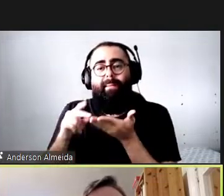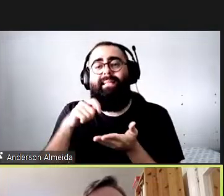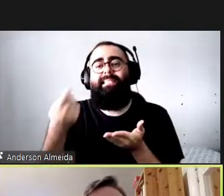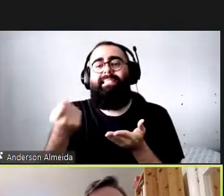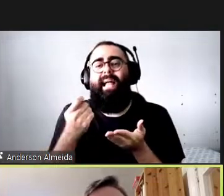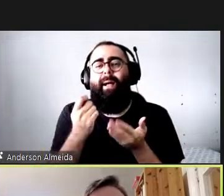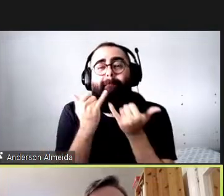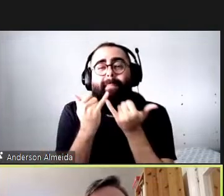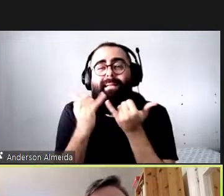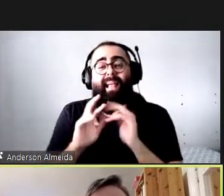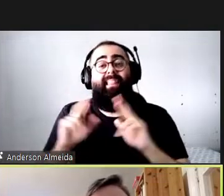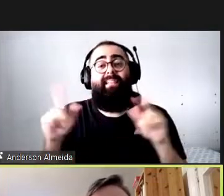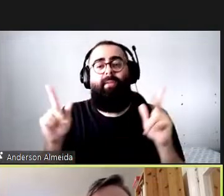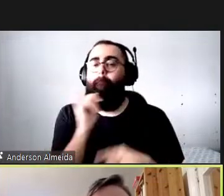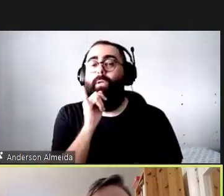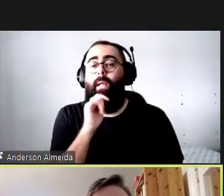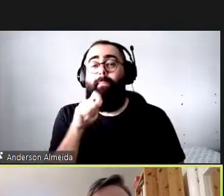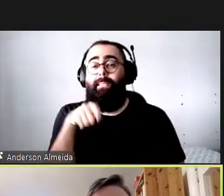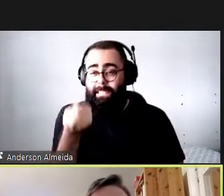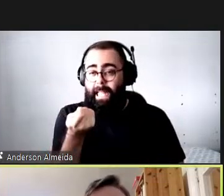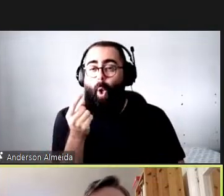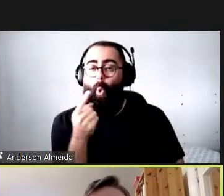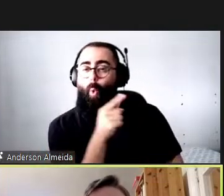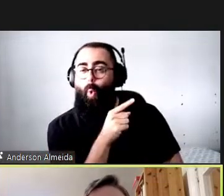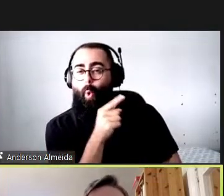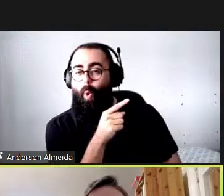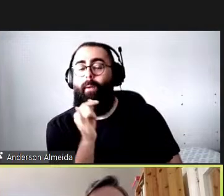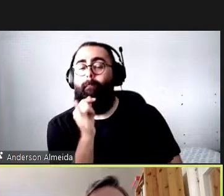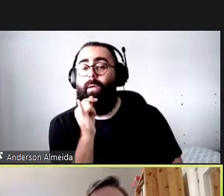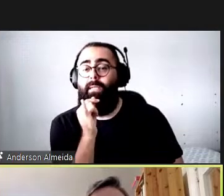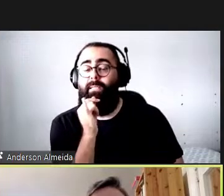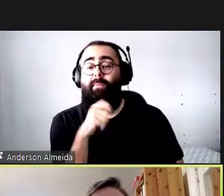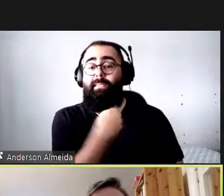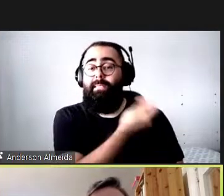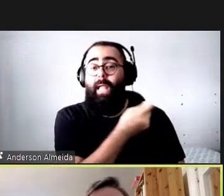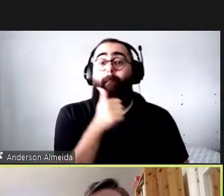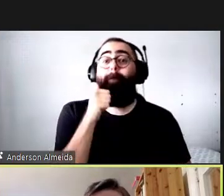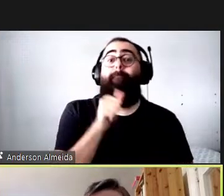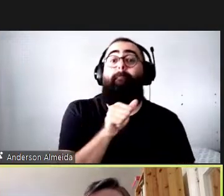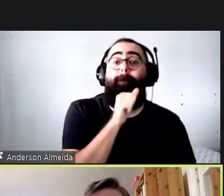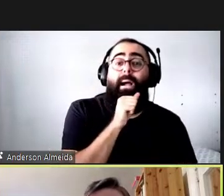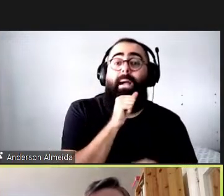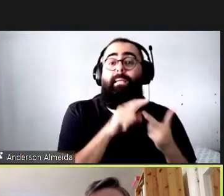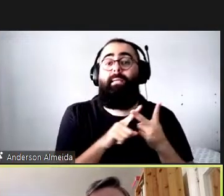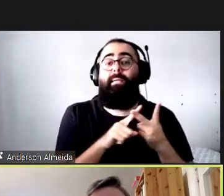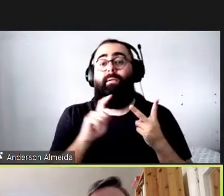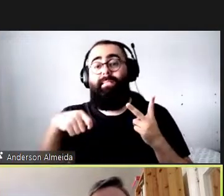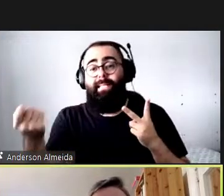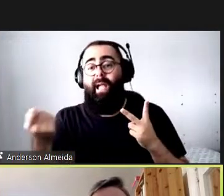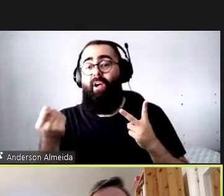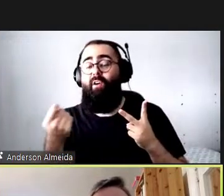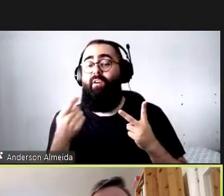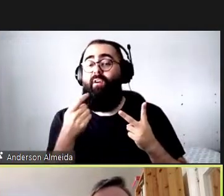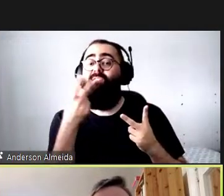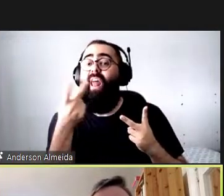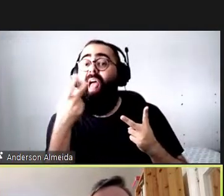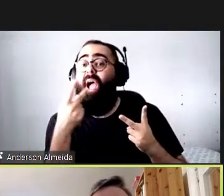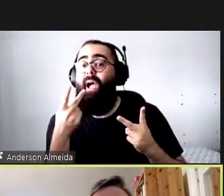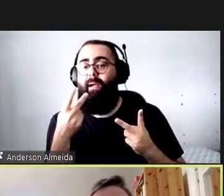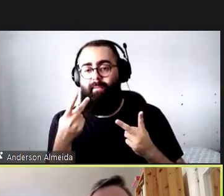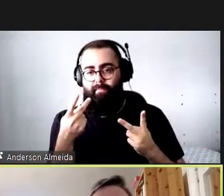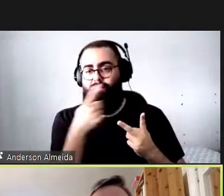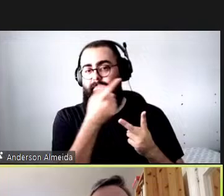So the sign for mother and the sign for say